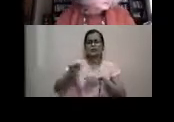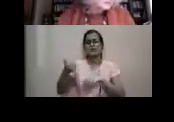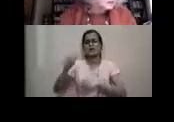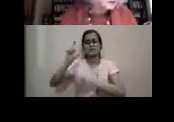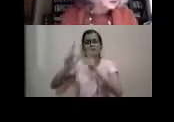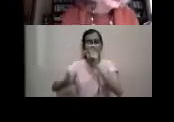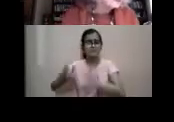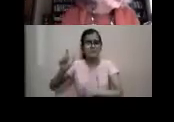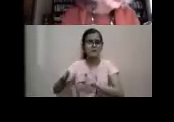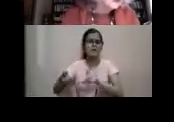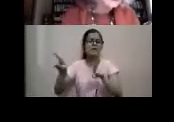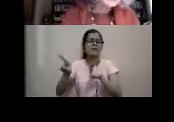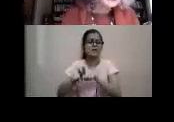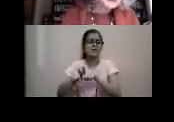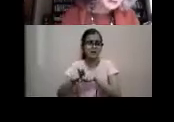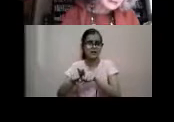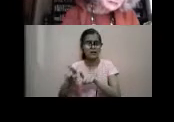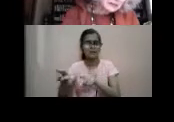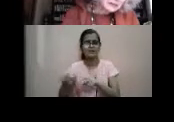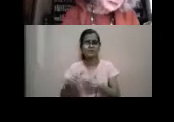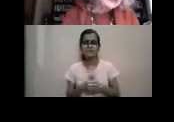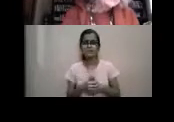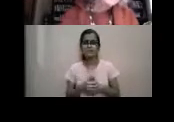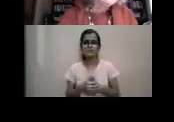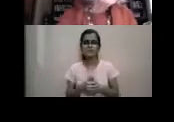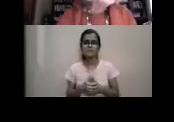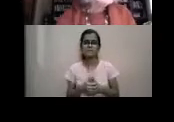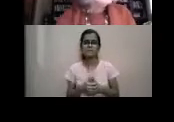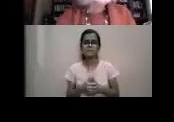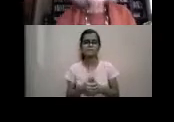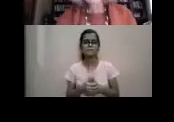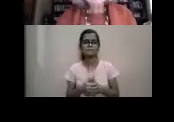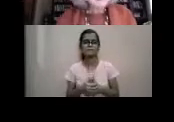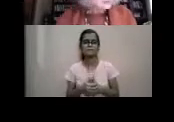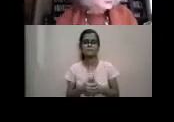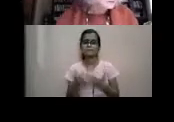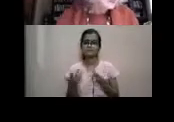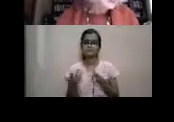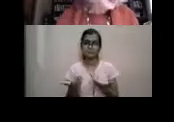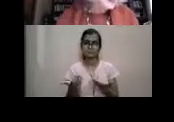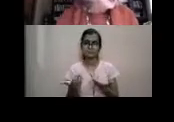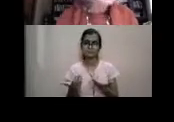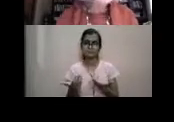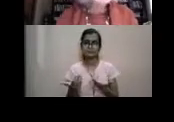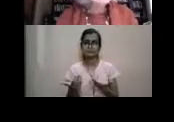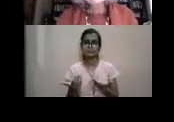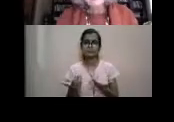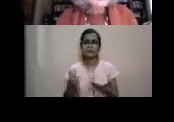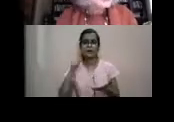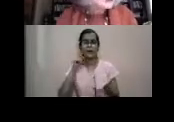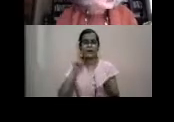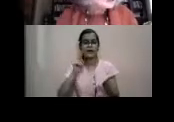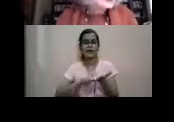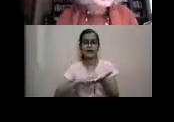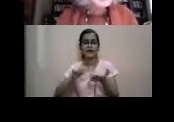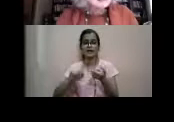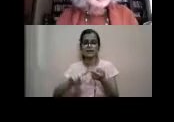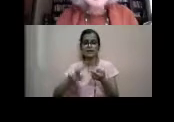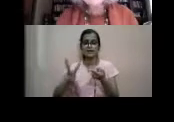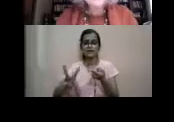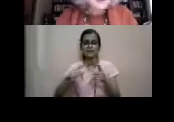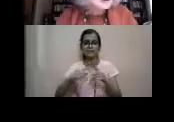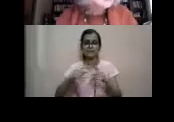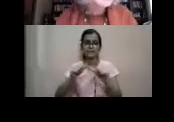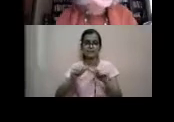condition of our lives. More interesting still, this inevitable need becomes the site of cultural